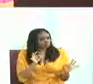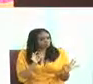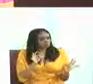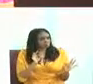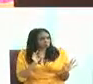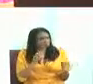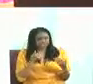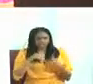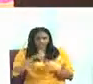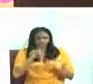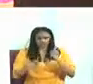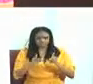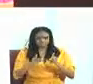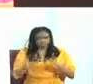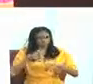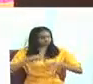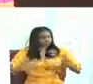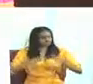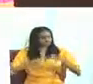judged,